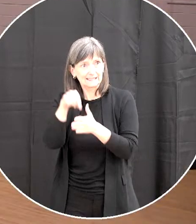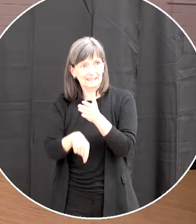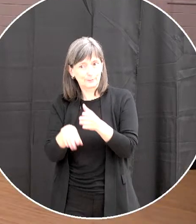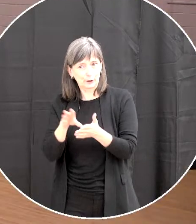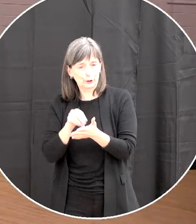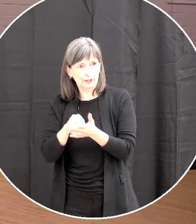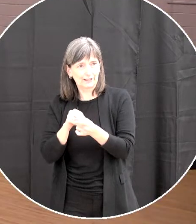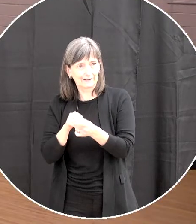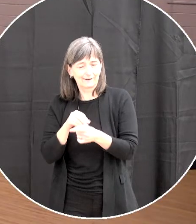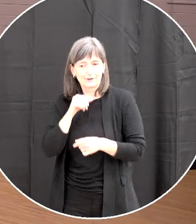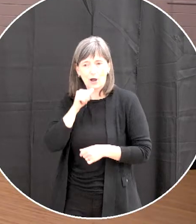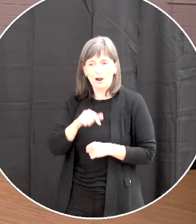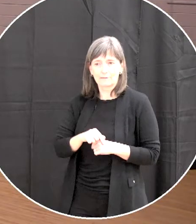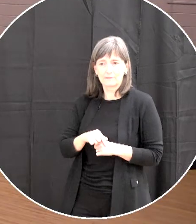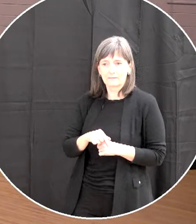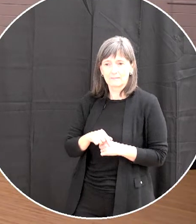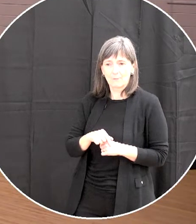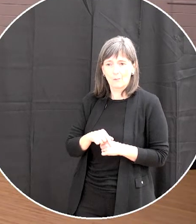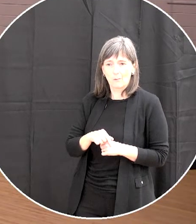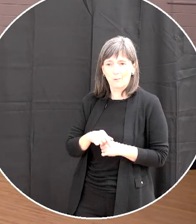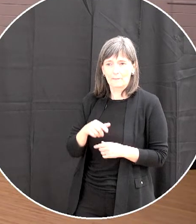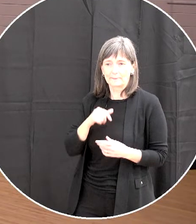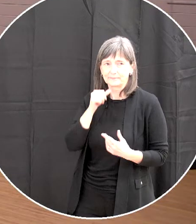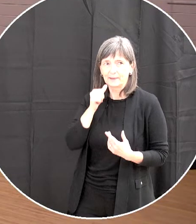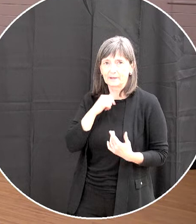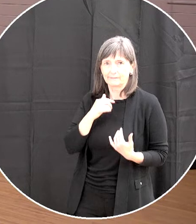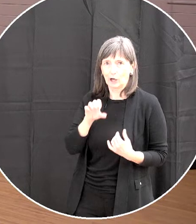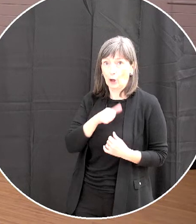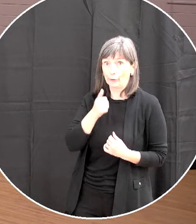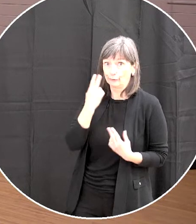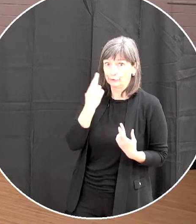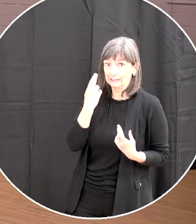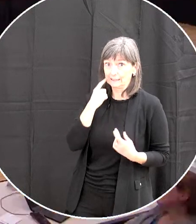not artificially induced in this COVID times, but